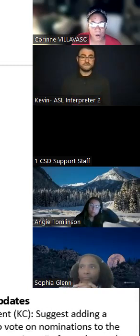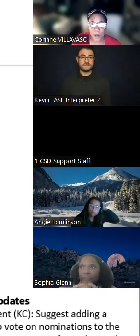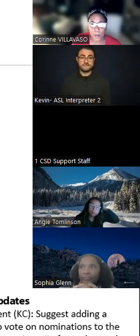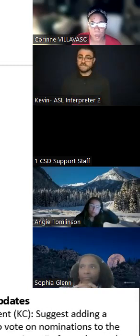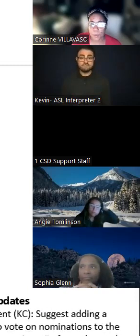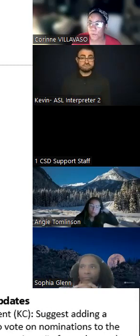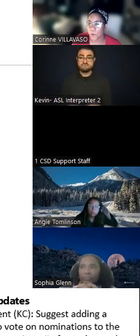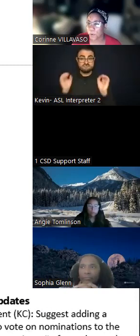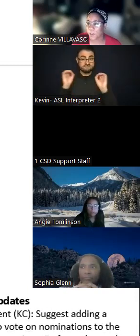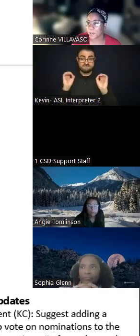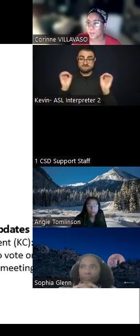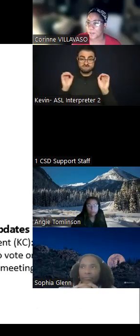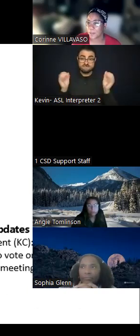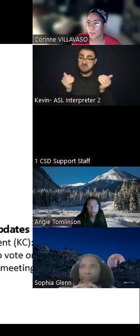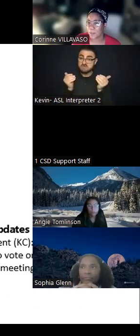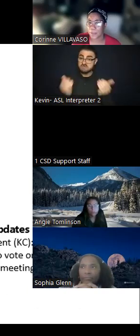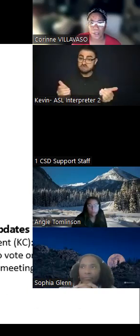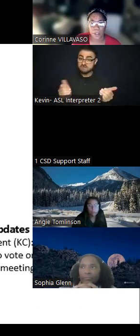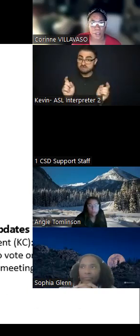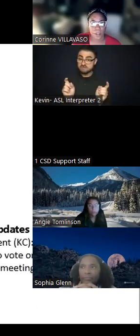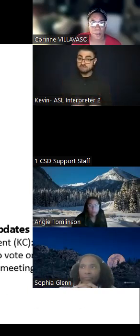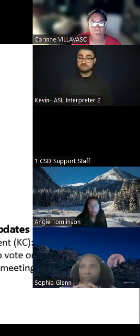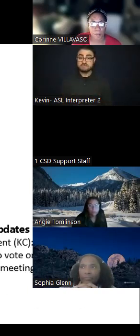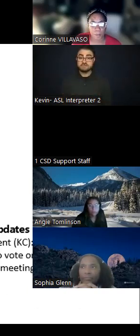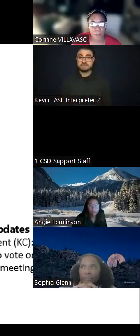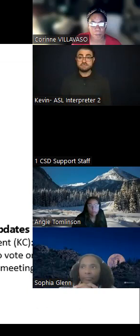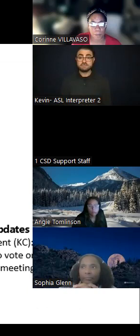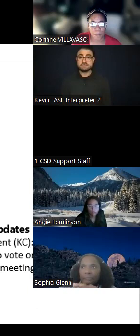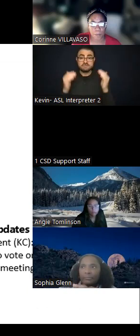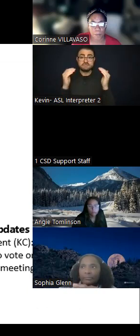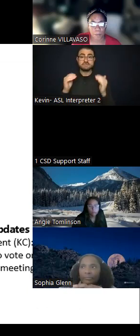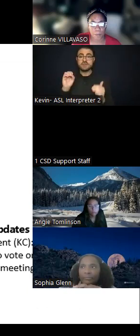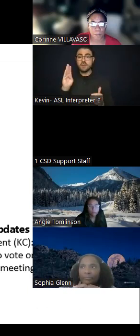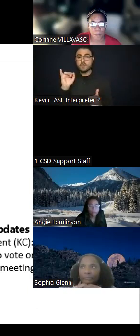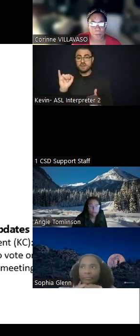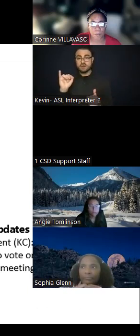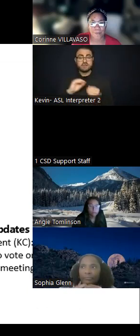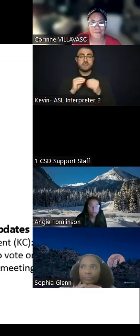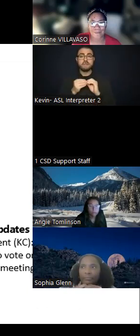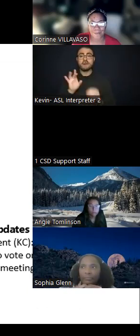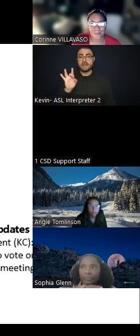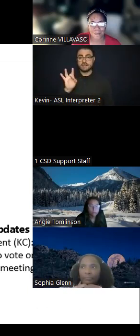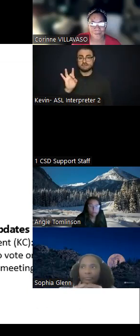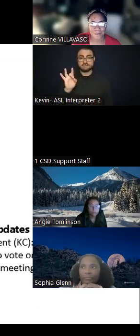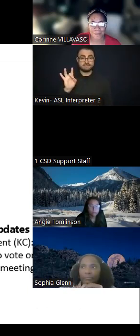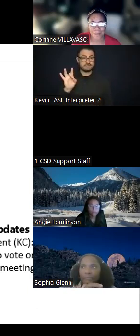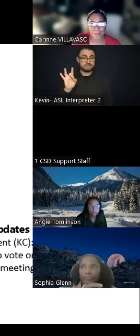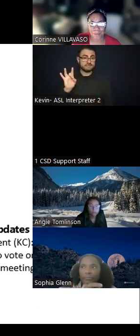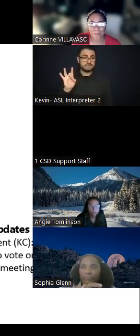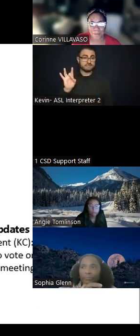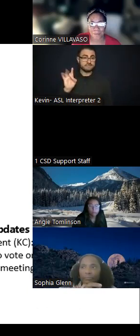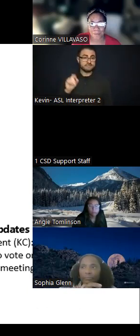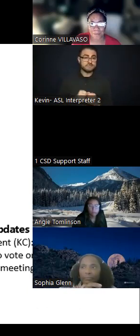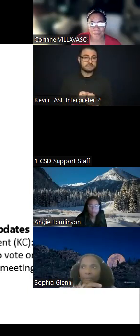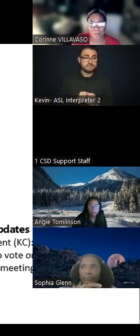Seeing that there are none, may we move forward? Okay. Number eight. Applicants shall be screened